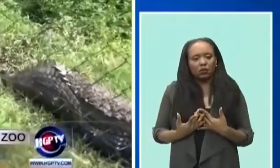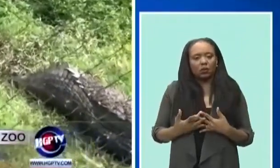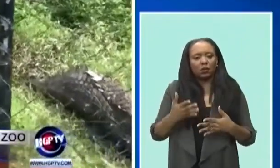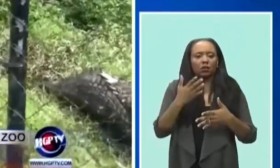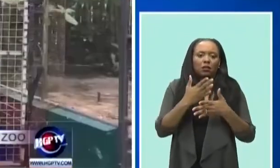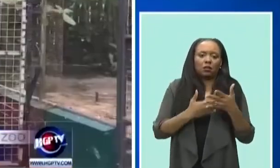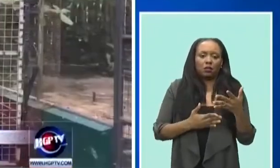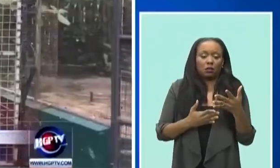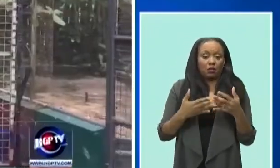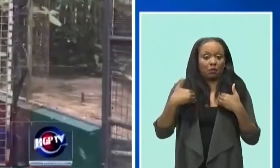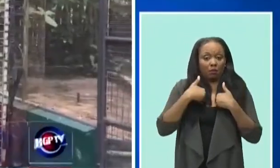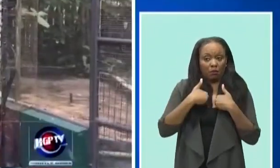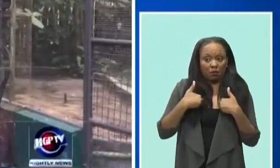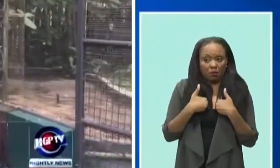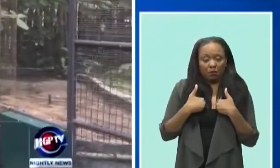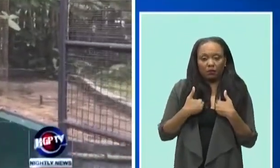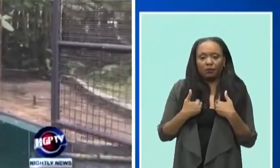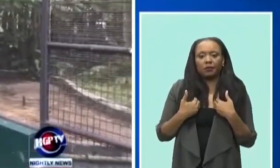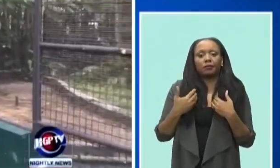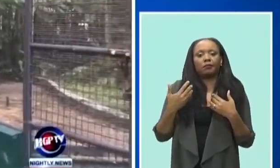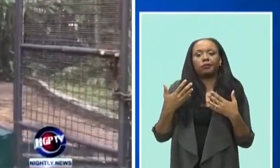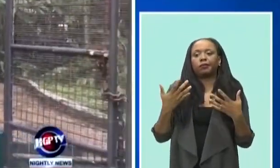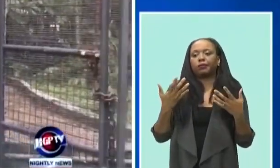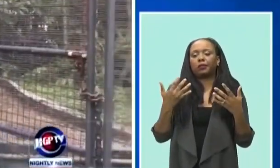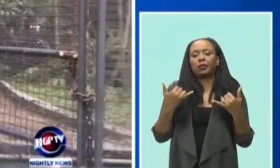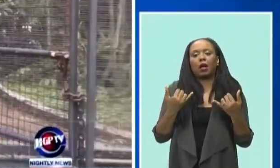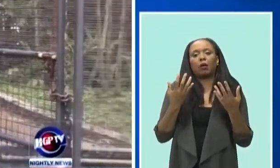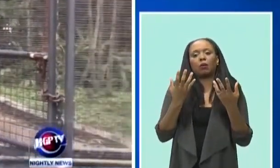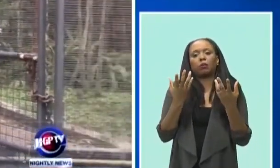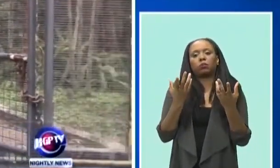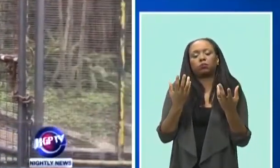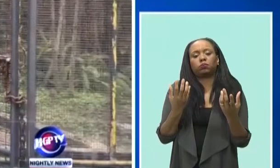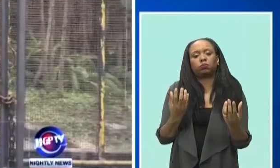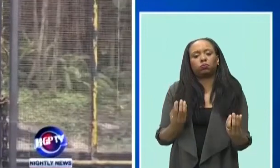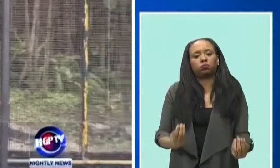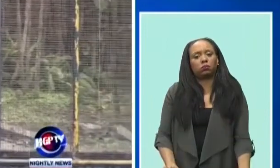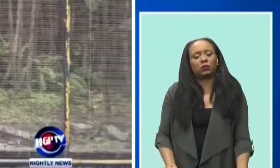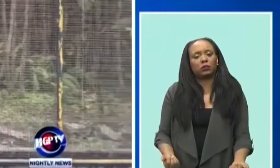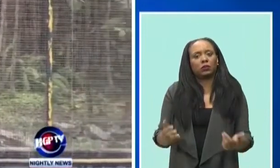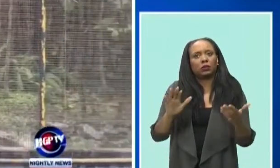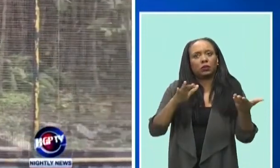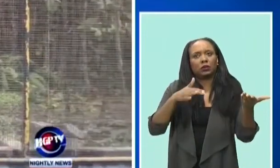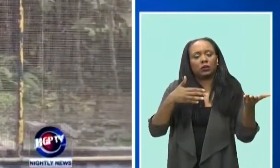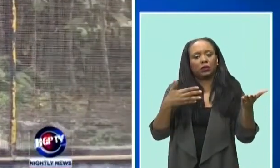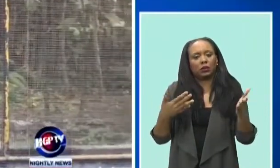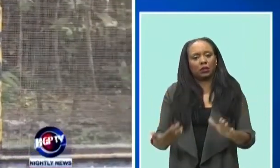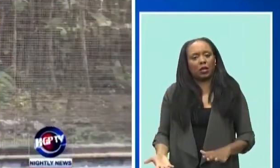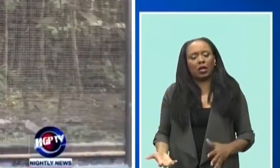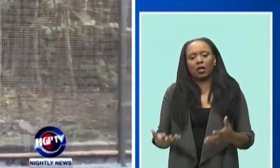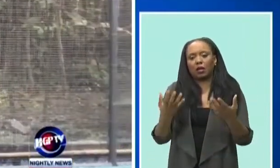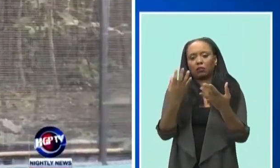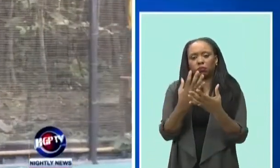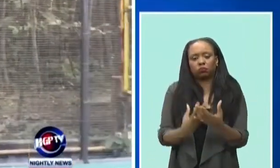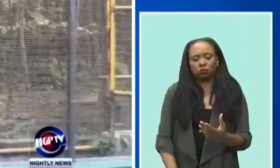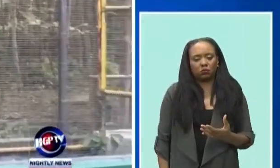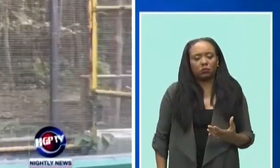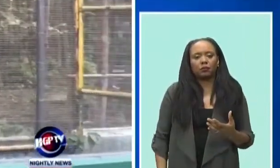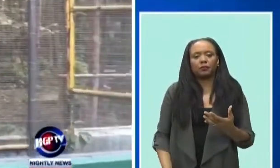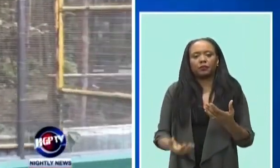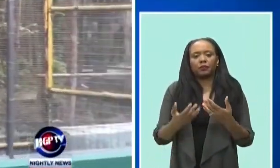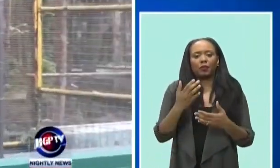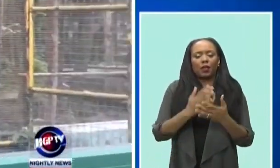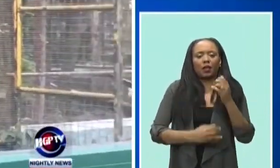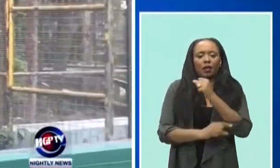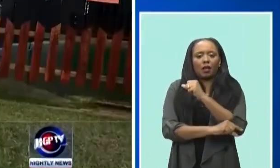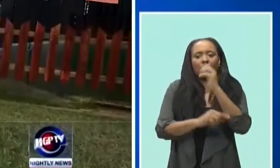vicinity of the zoo has seemingly disappeared over the years. Many Guyanese have expressed their utter disappointment in the deterioration